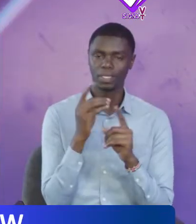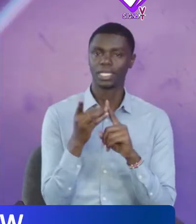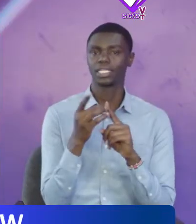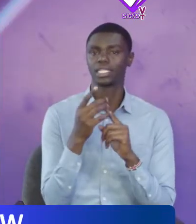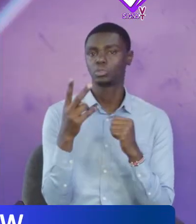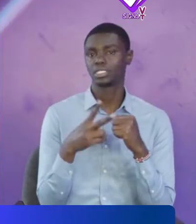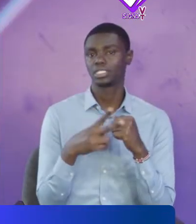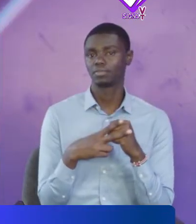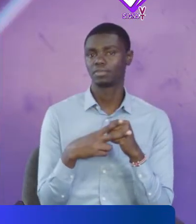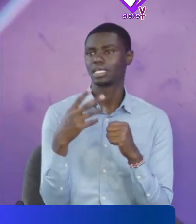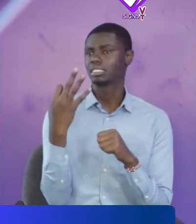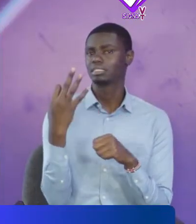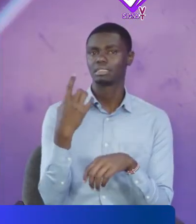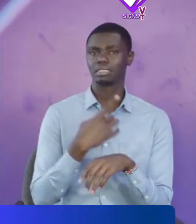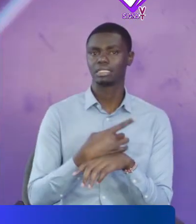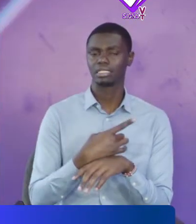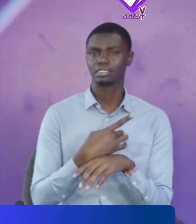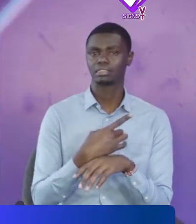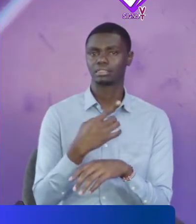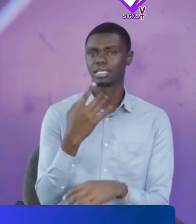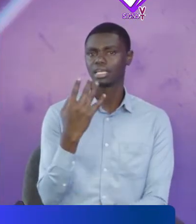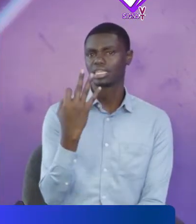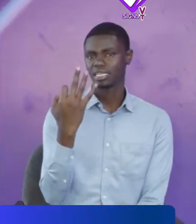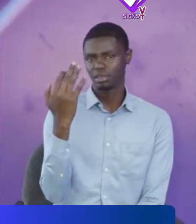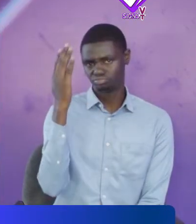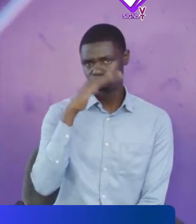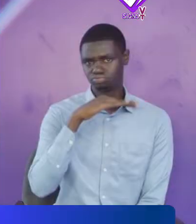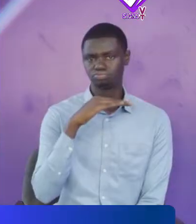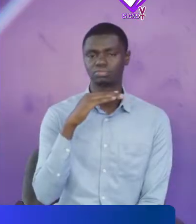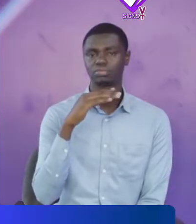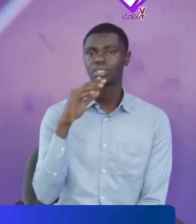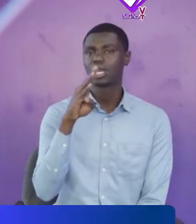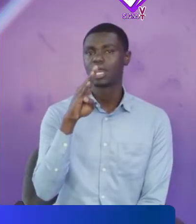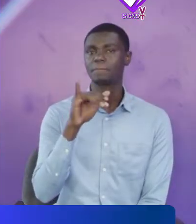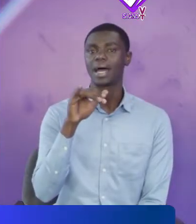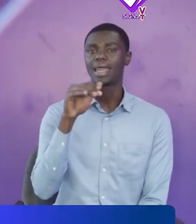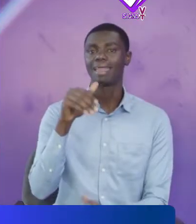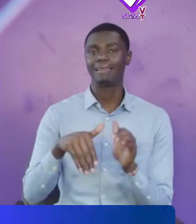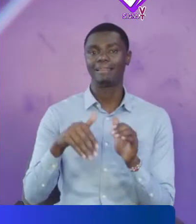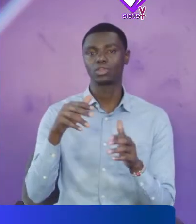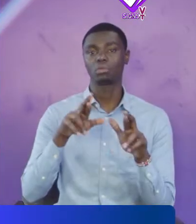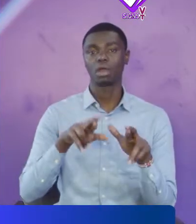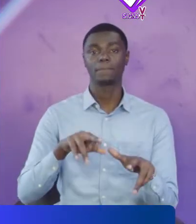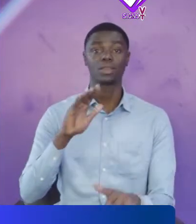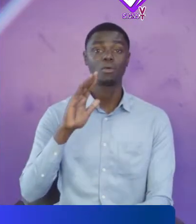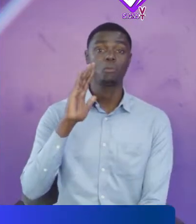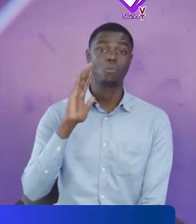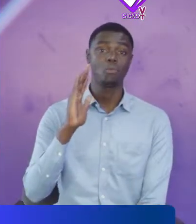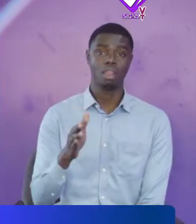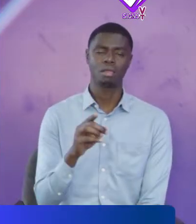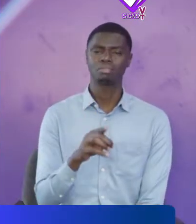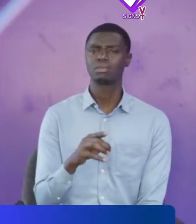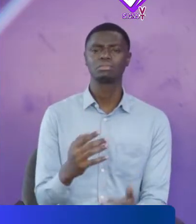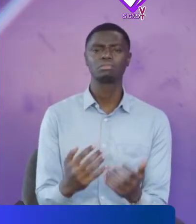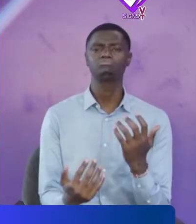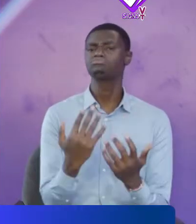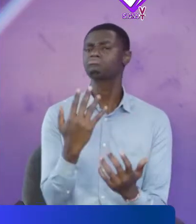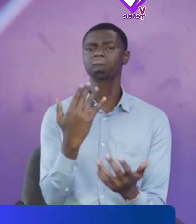is 3 days away from today, and those by-elections are going to be happening. And it has been a heated